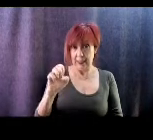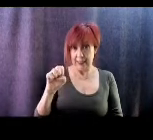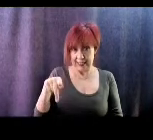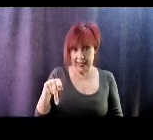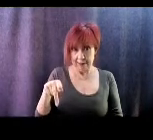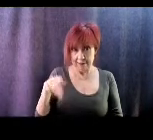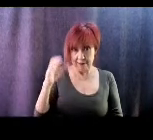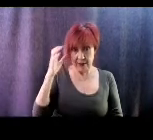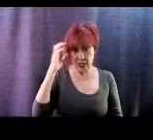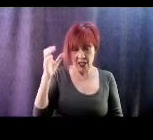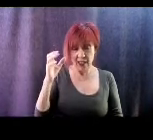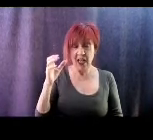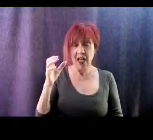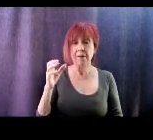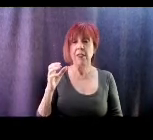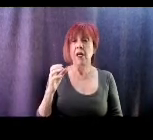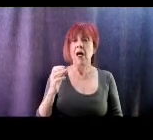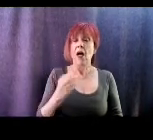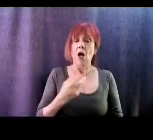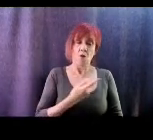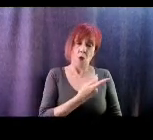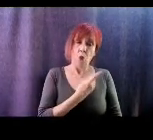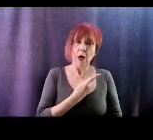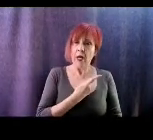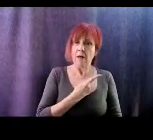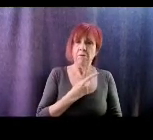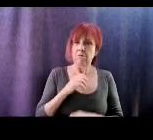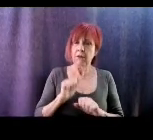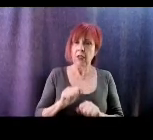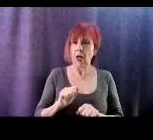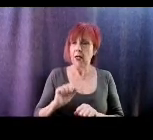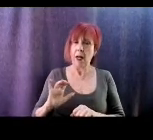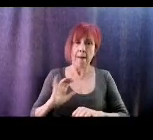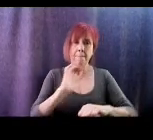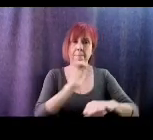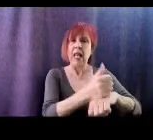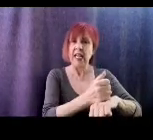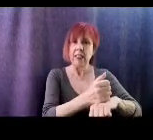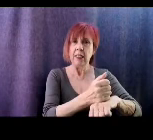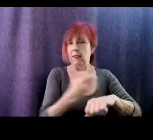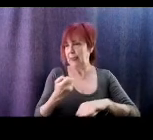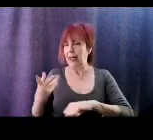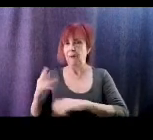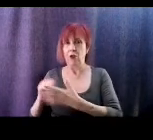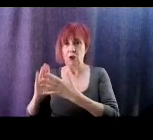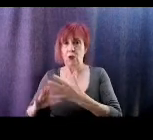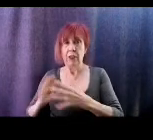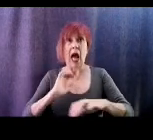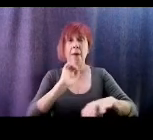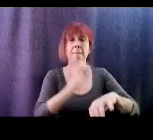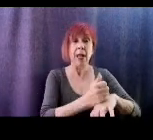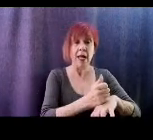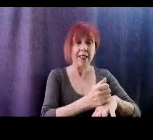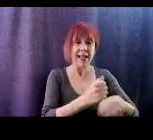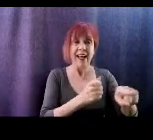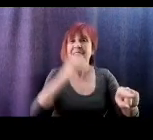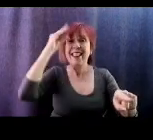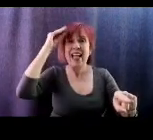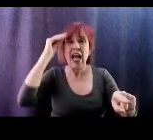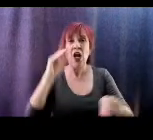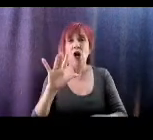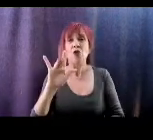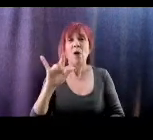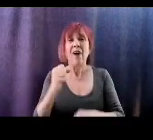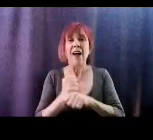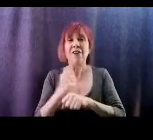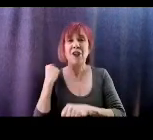and I were able to place a couple of students. David Crush Bowles, I actually placed 25 years ago. I'm not old or anything,